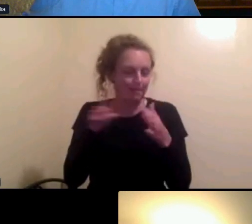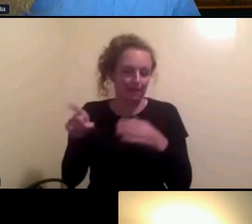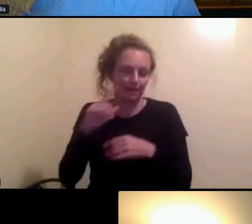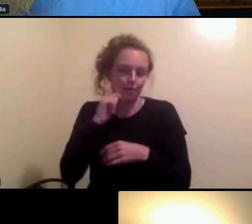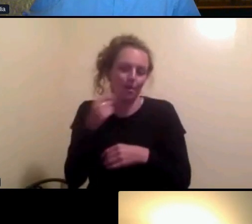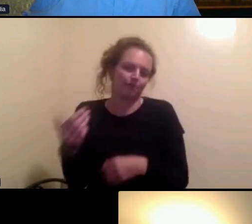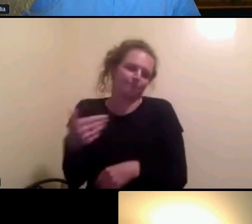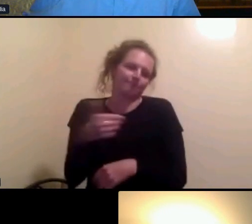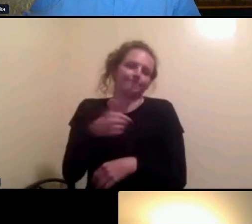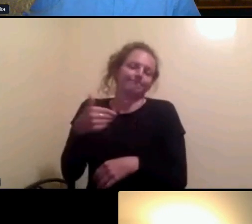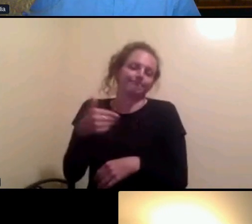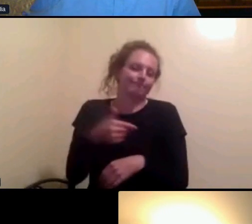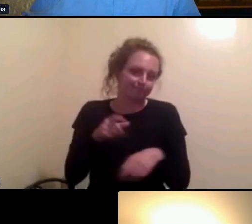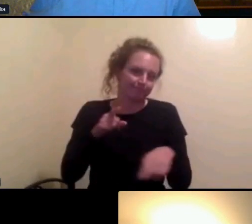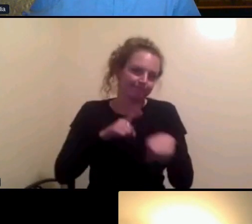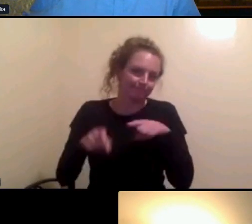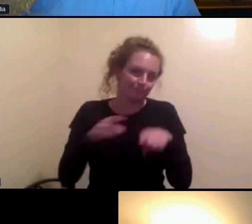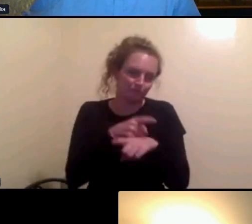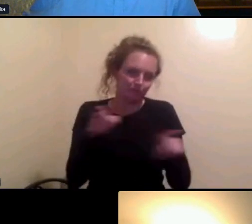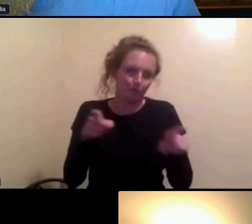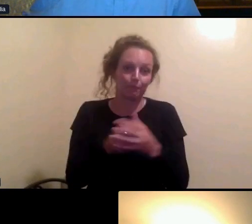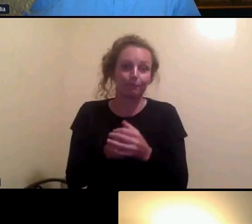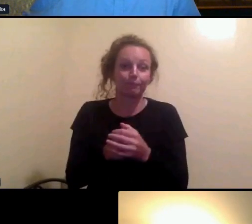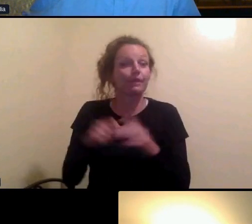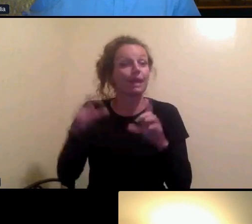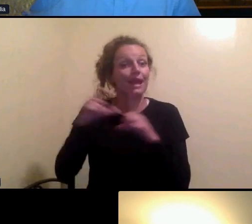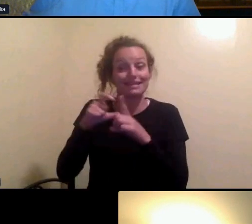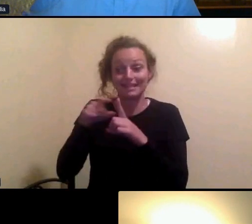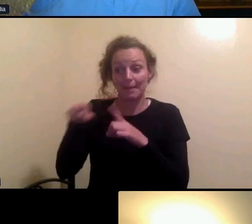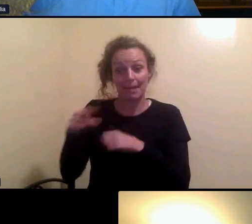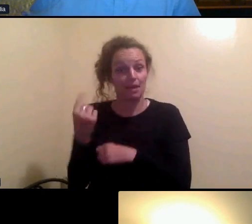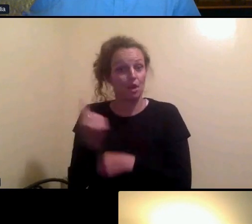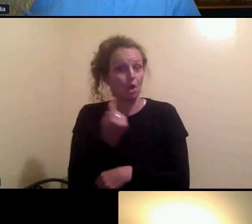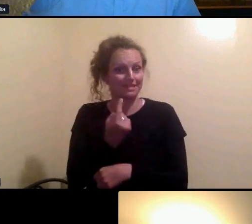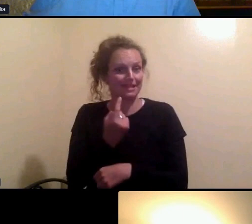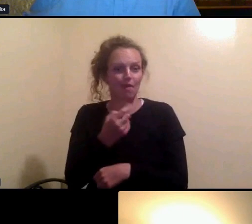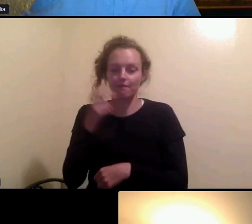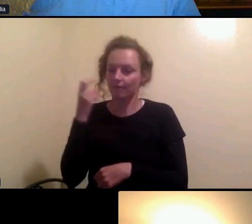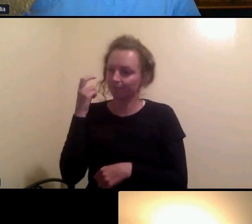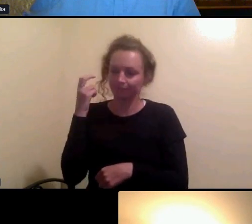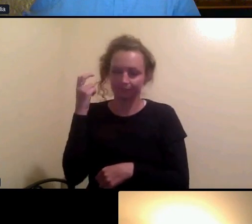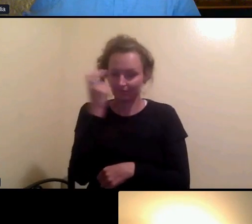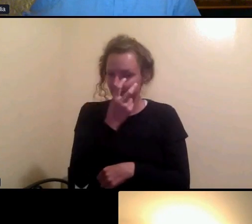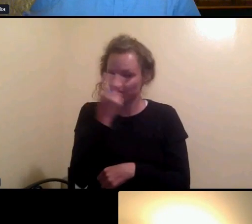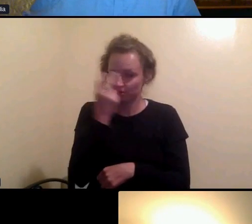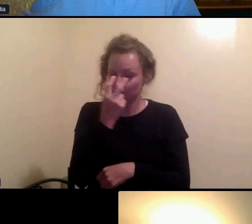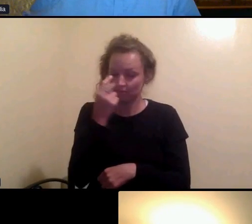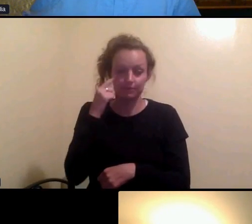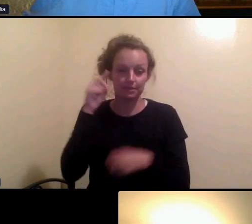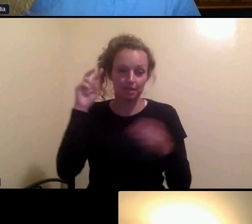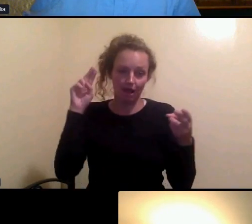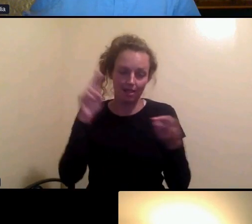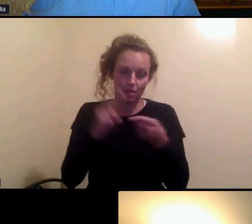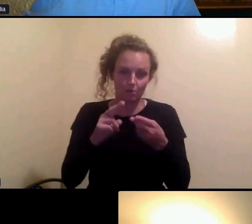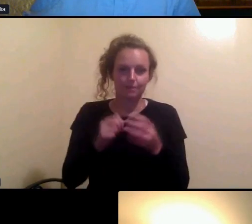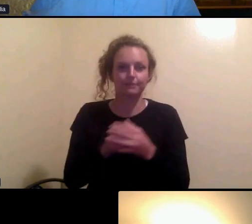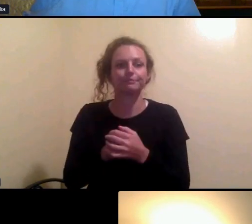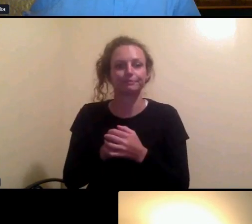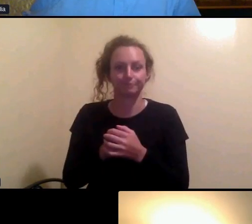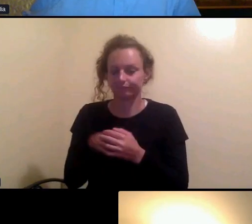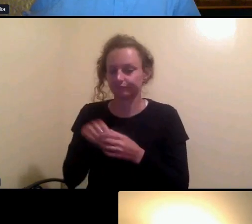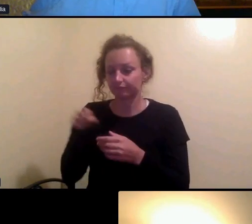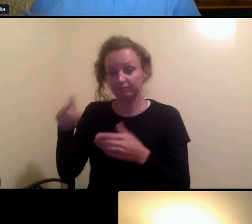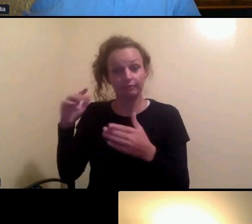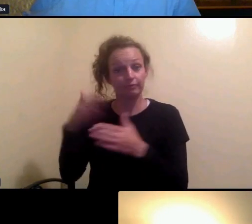had a sight loss and she worked in a call center. And they implemented a new CRM system, bearing in mind she was already working there. She already had sight